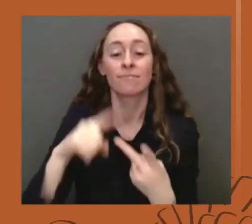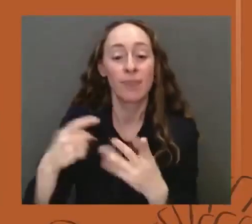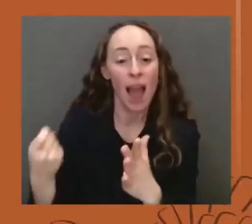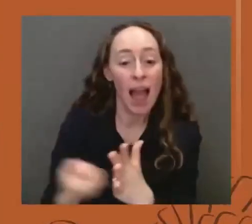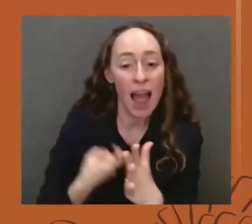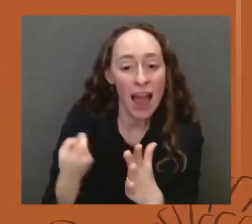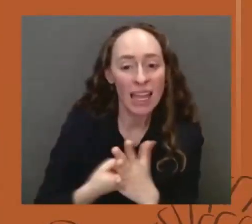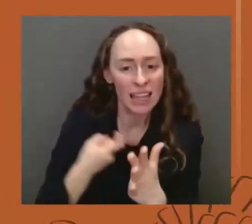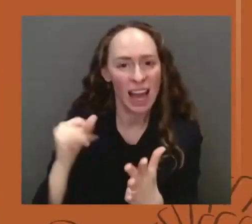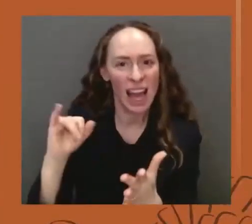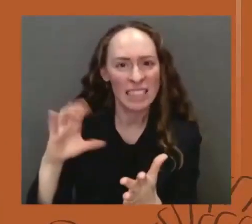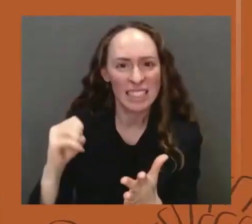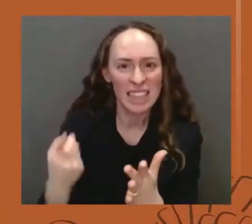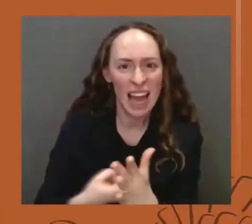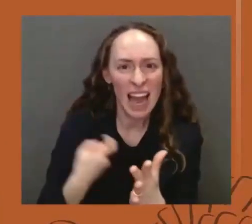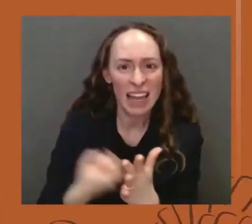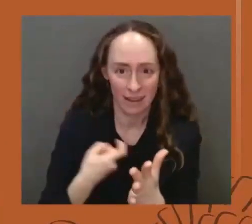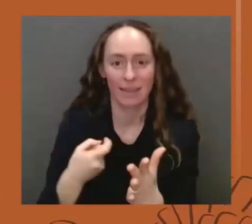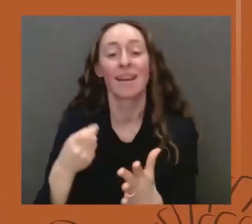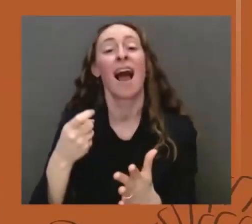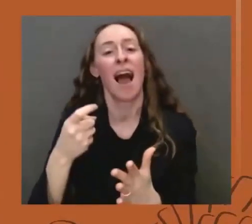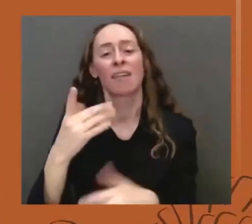of America.